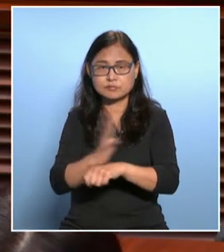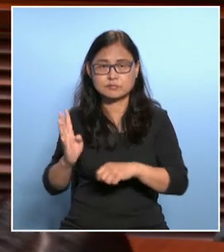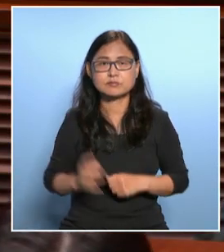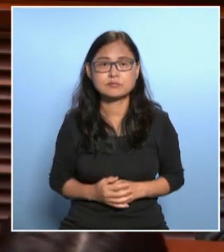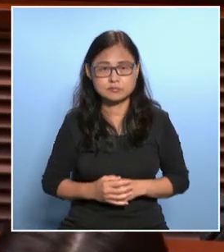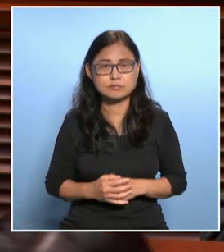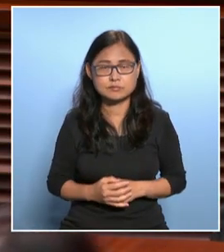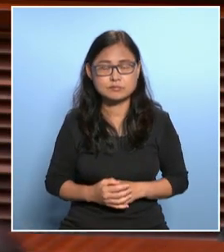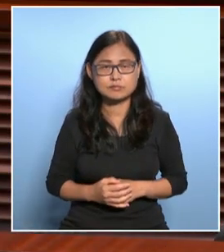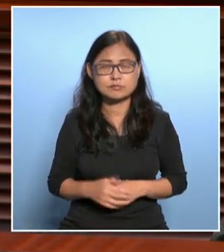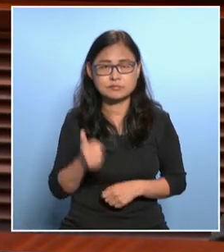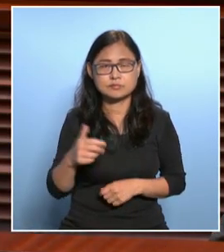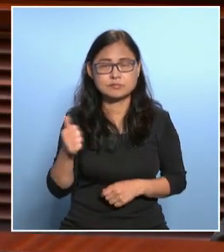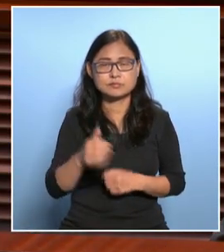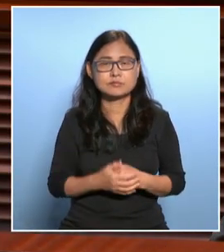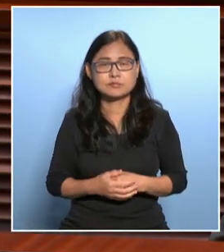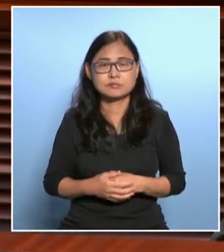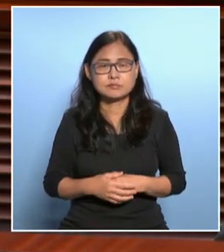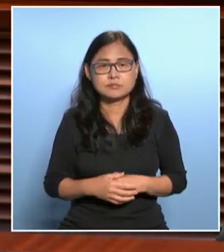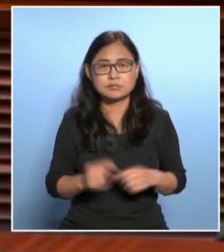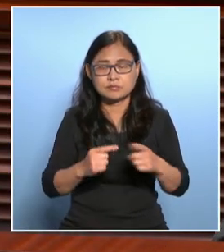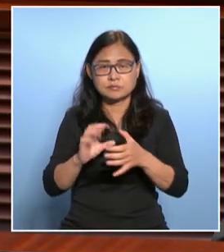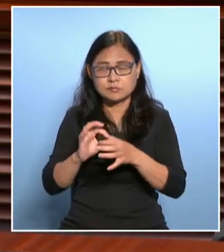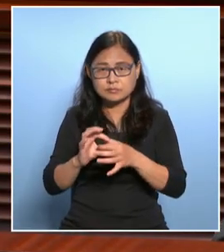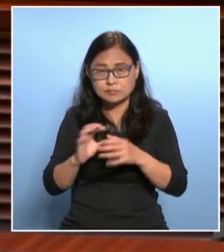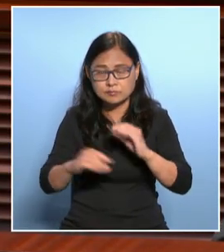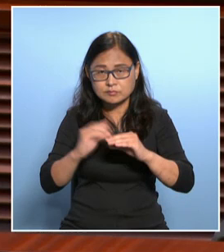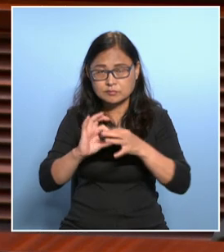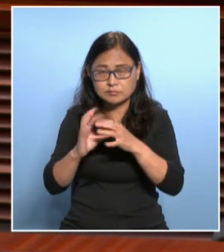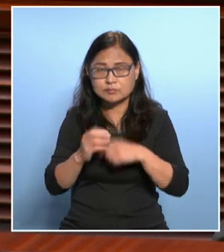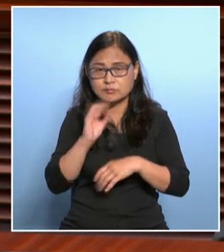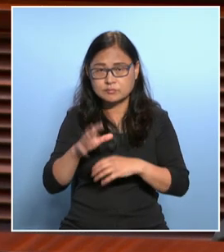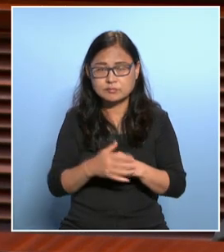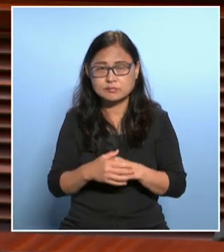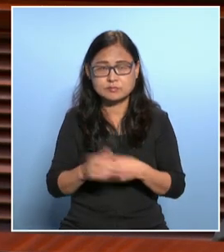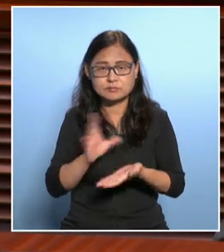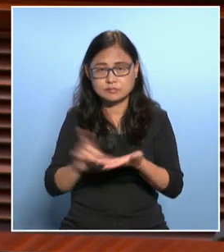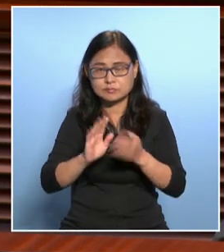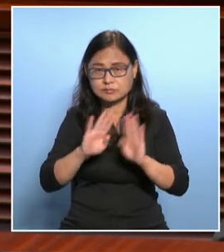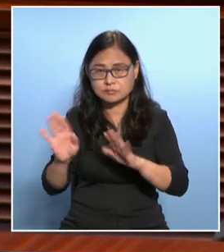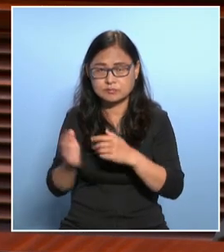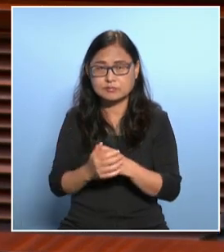each. Mr. Kingsley Wong. Thank you, Chair. In paragraph 10 of the